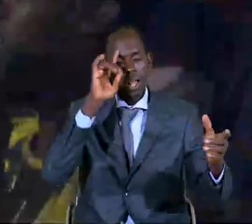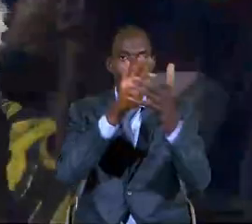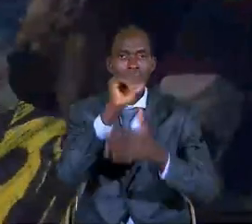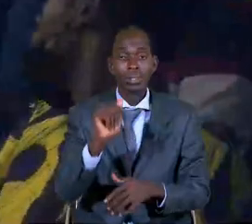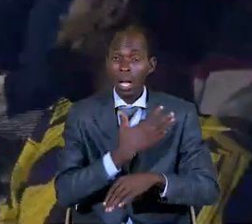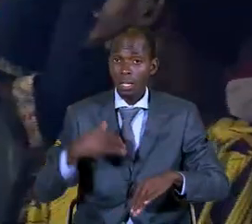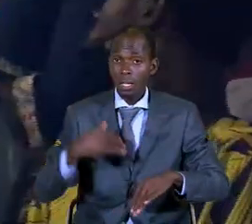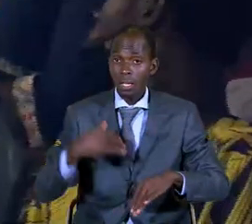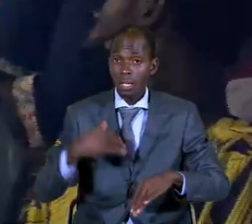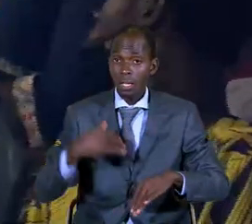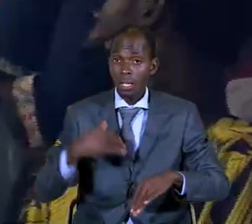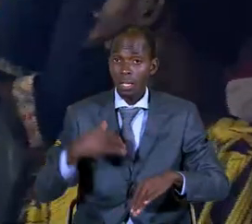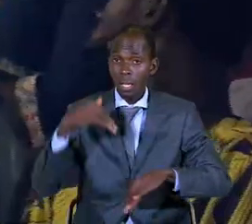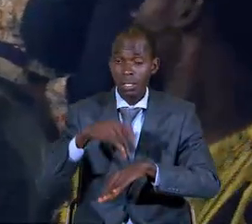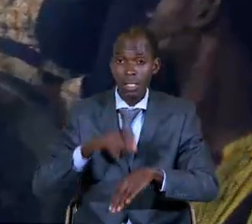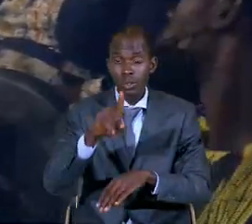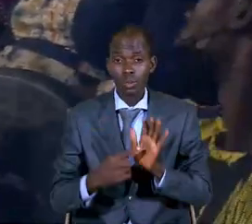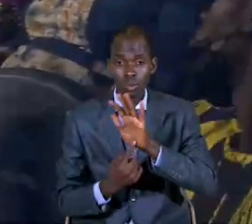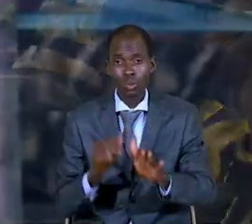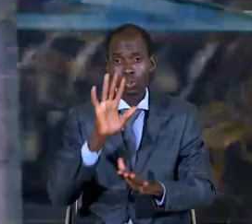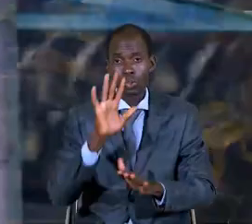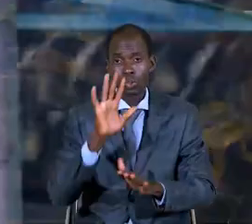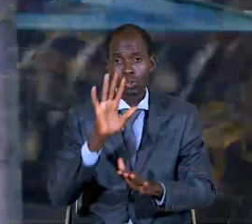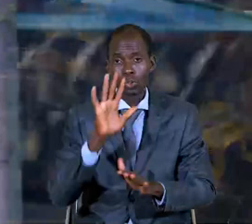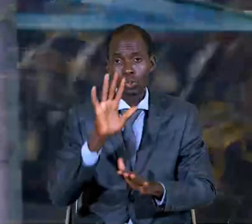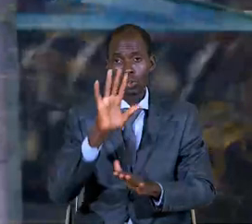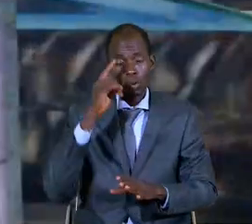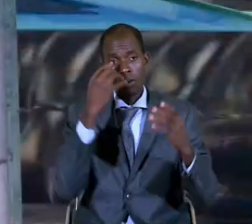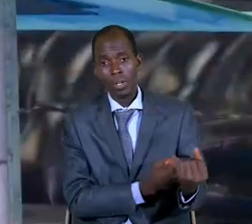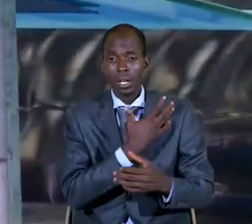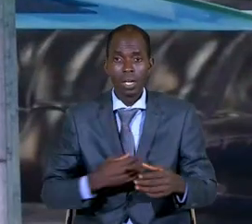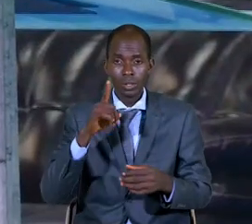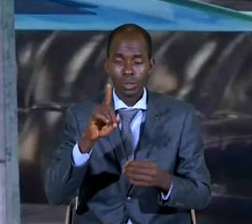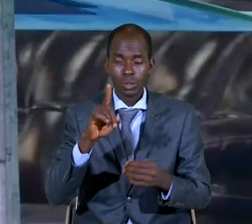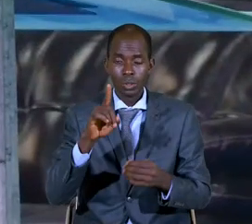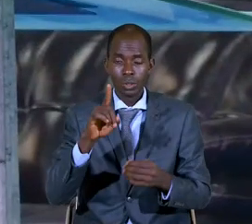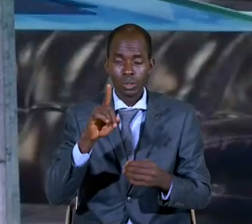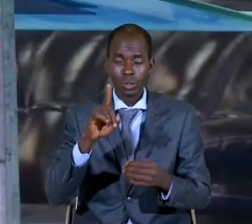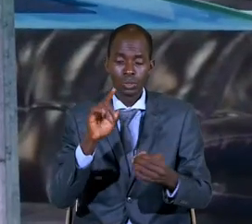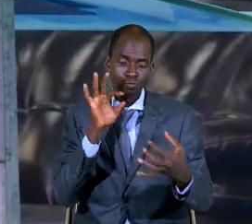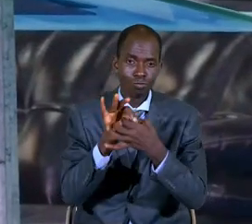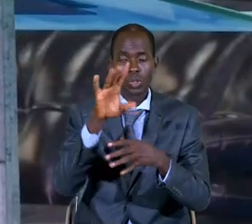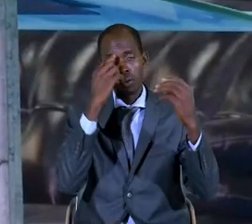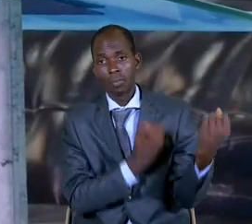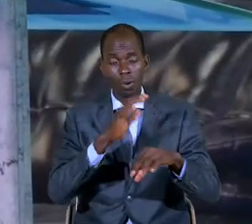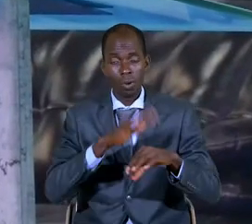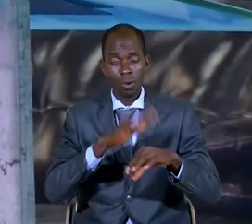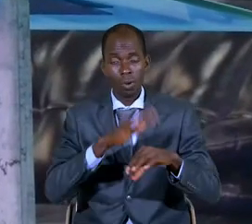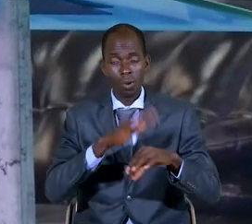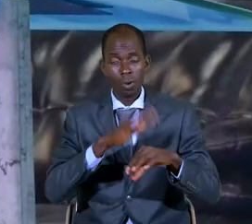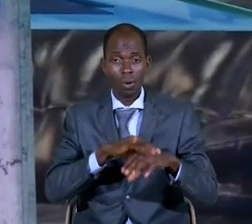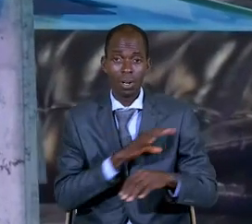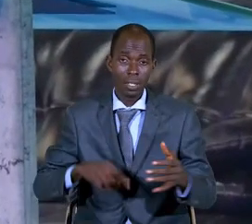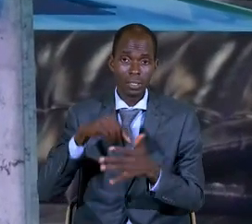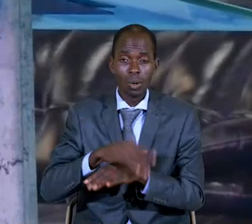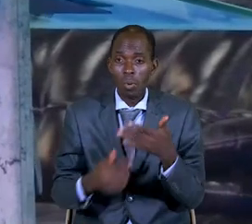the moment you exercise your faith and you pin your faith on Christ tonight, whatever it is you